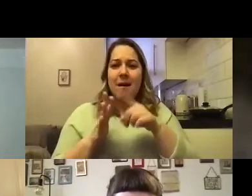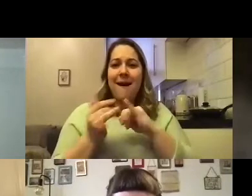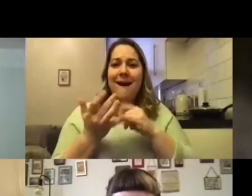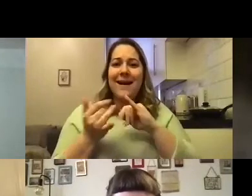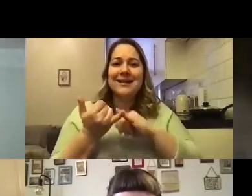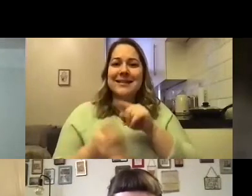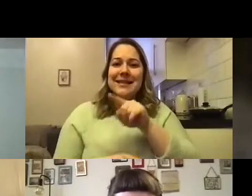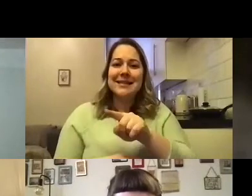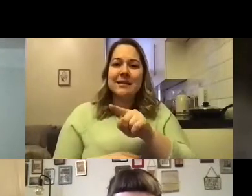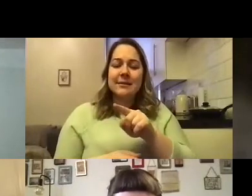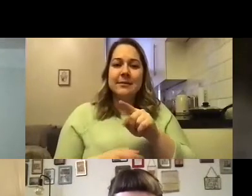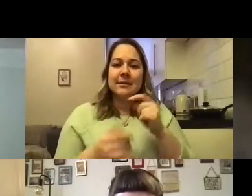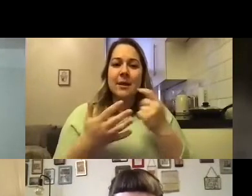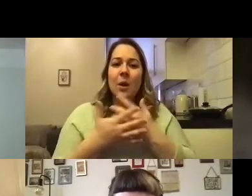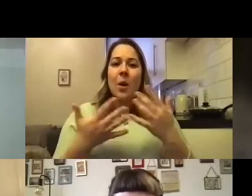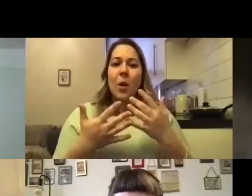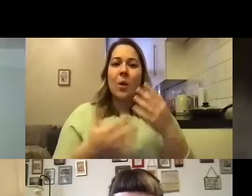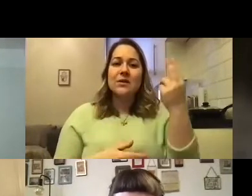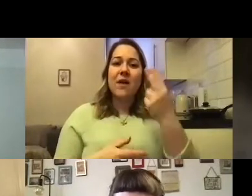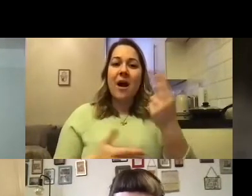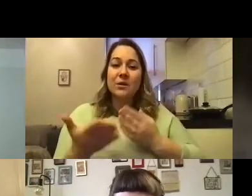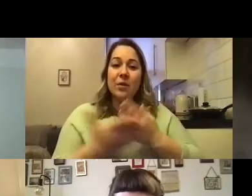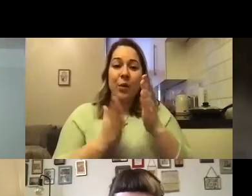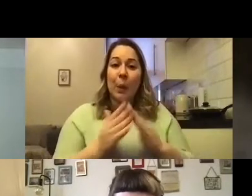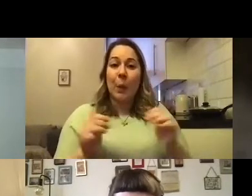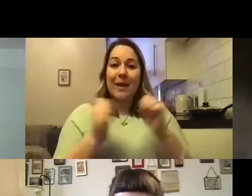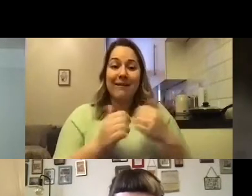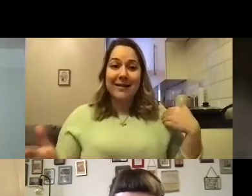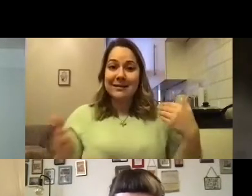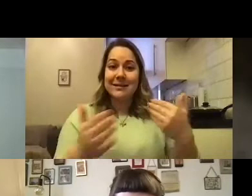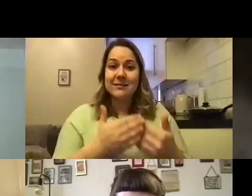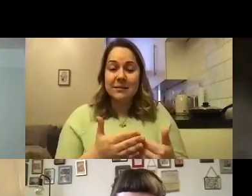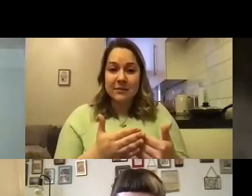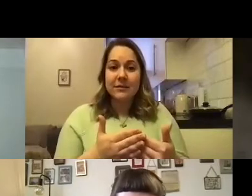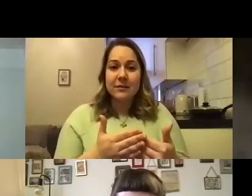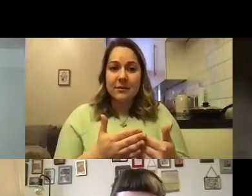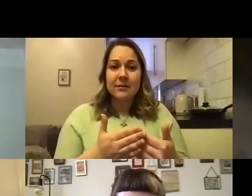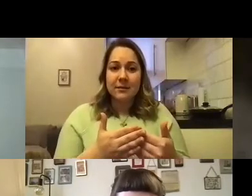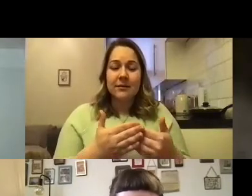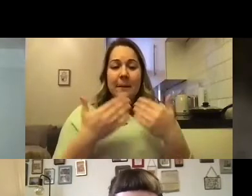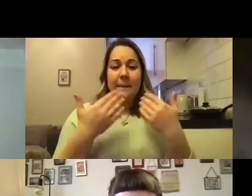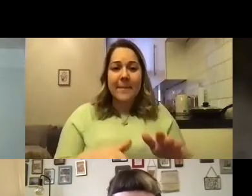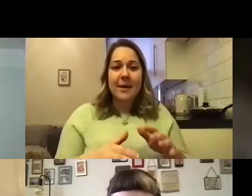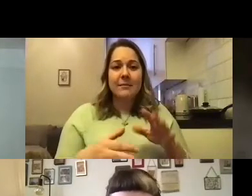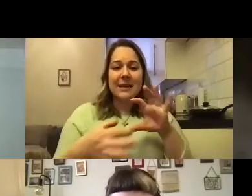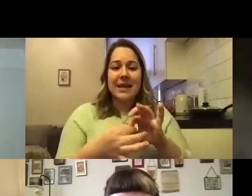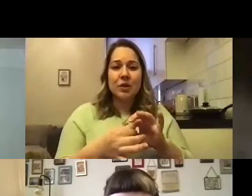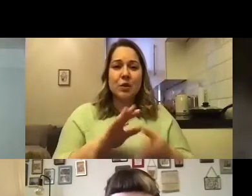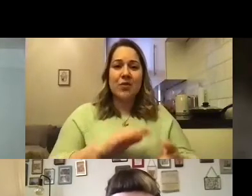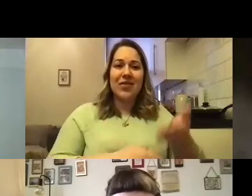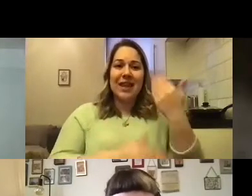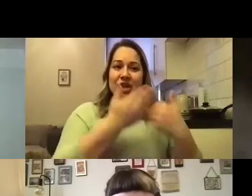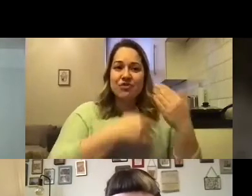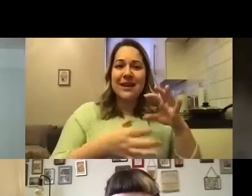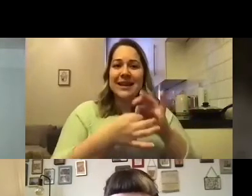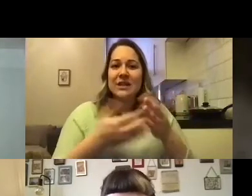of artists across the whole weekend have really been sort of oscillating between the history and the present, and also